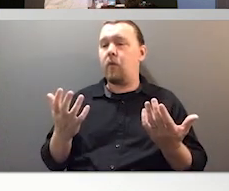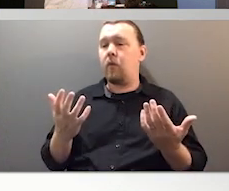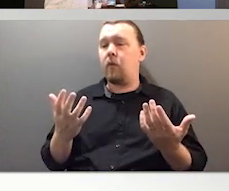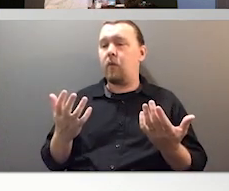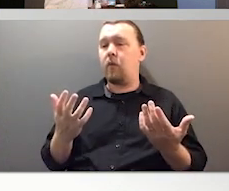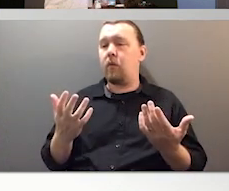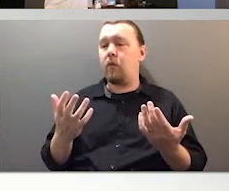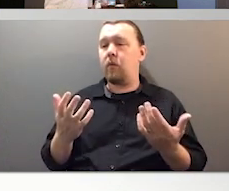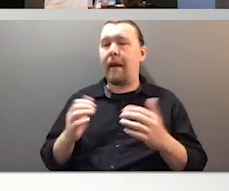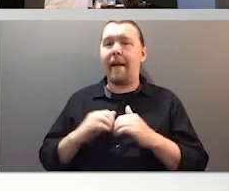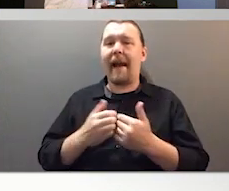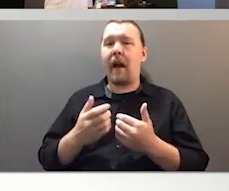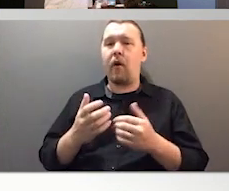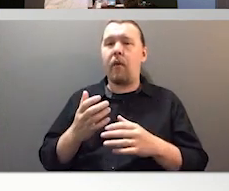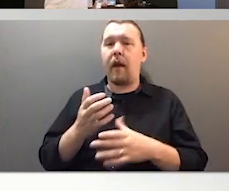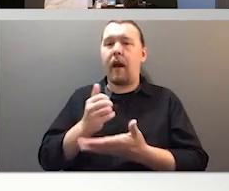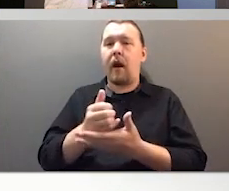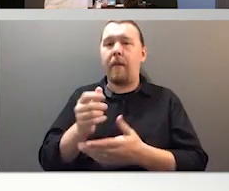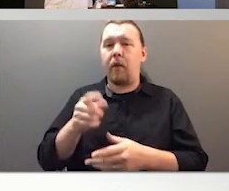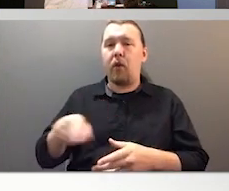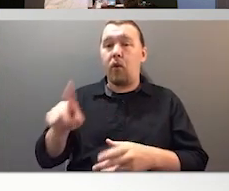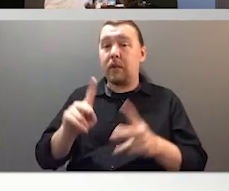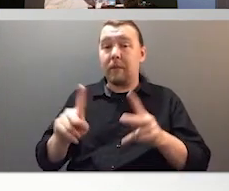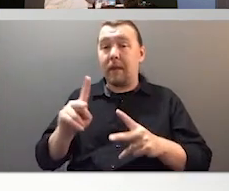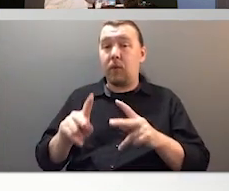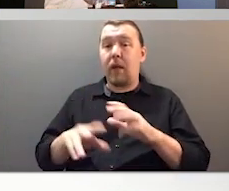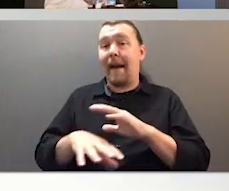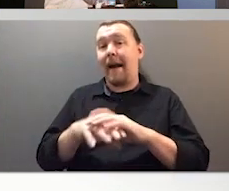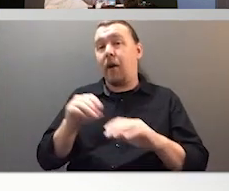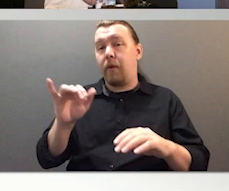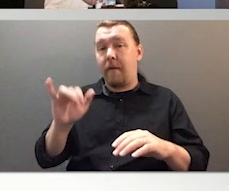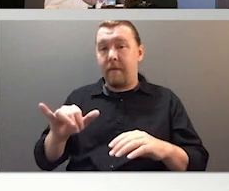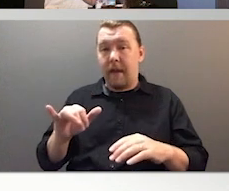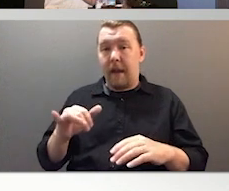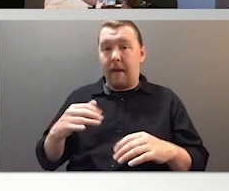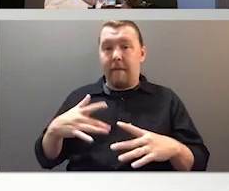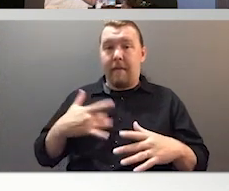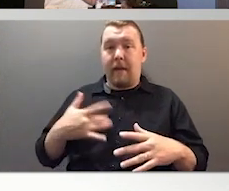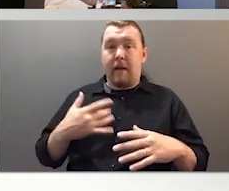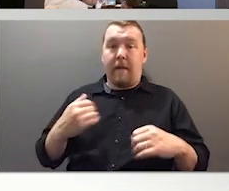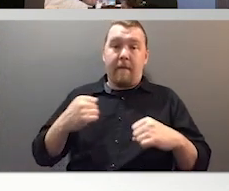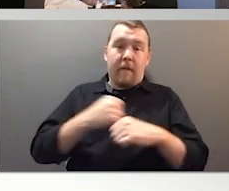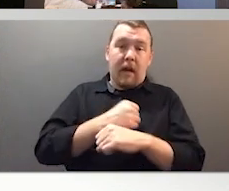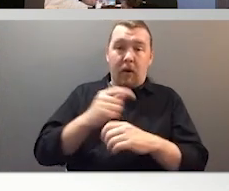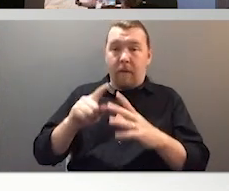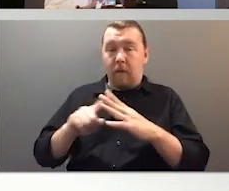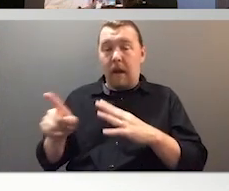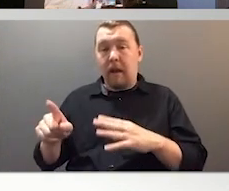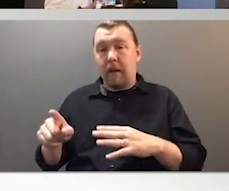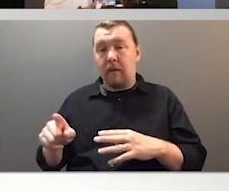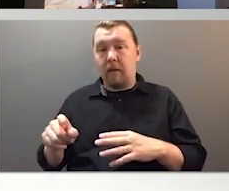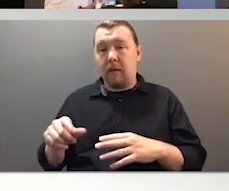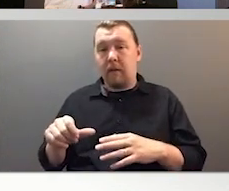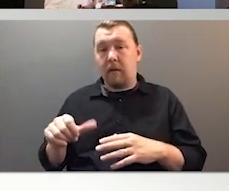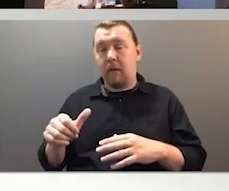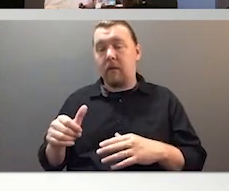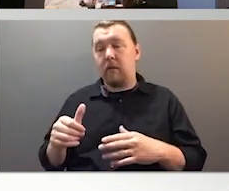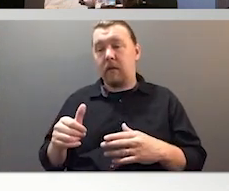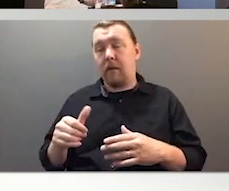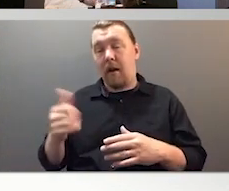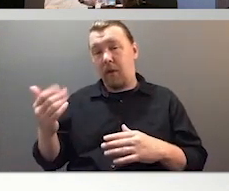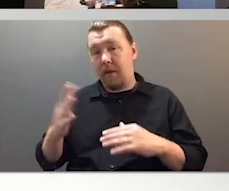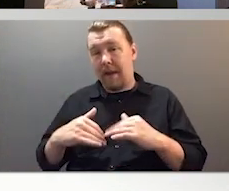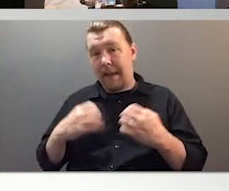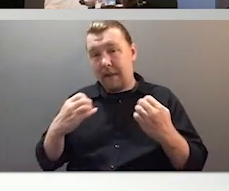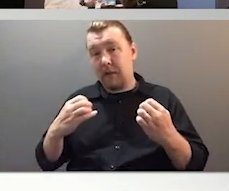fight or flight other than just breathing? I would look into the yoga breathing exercises because they're a little specific,